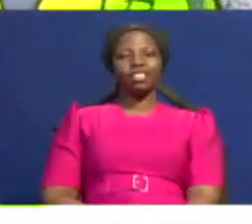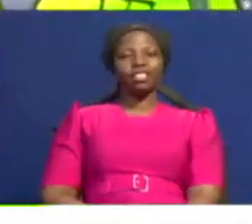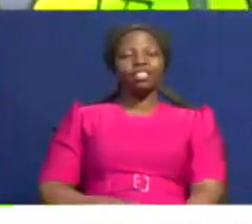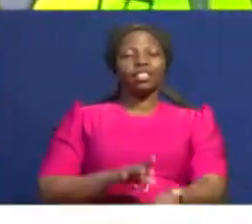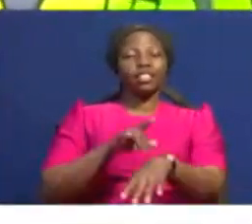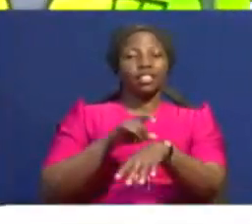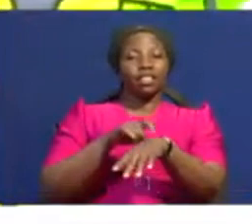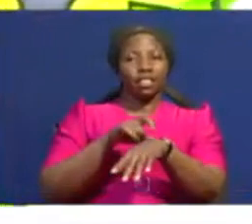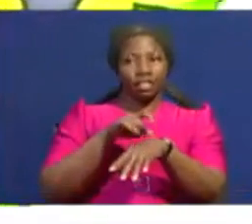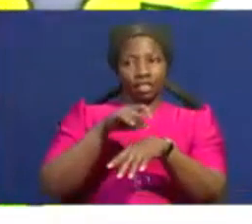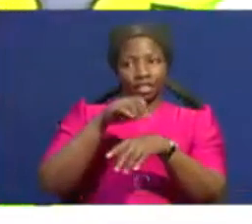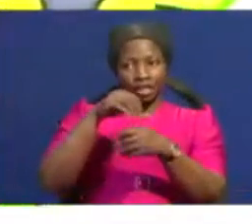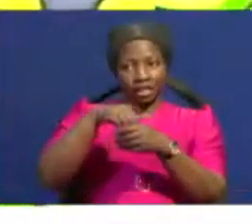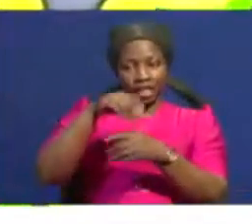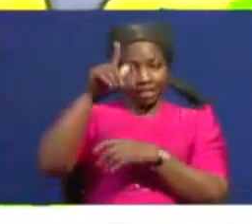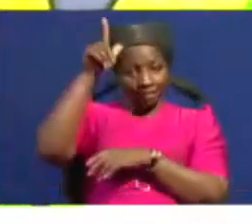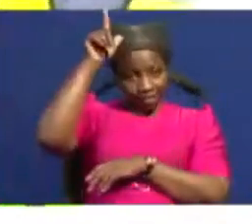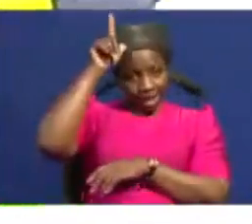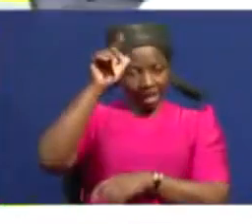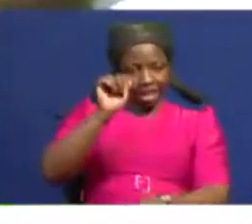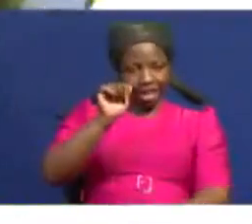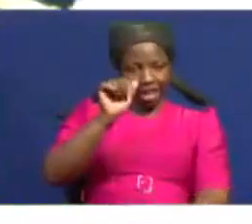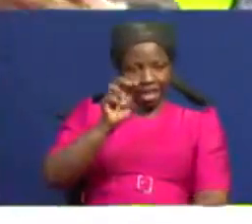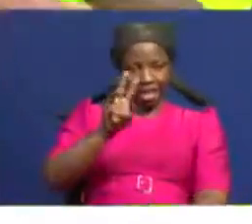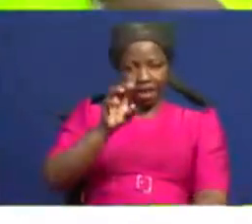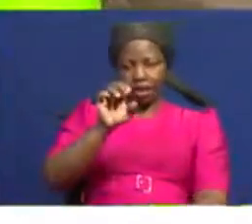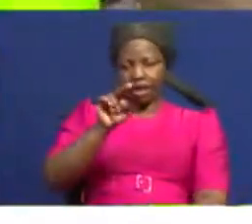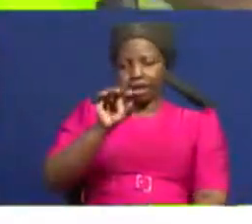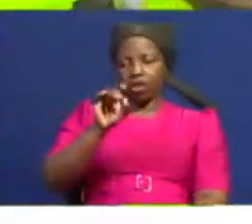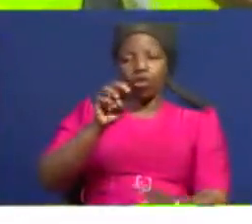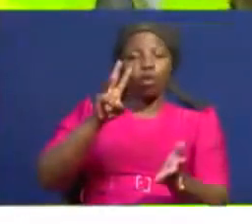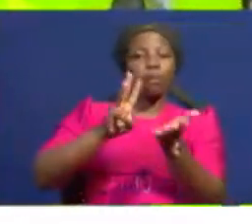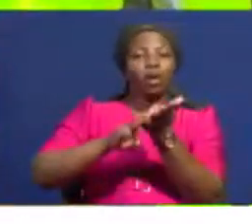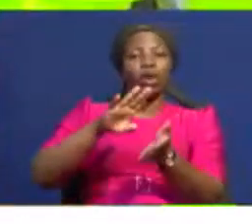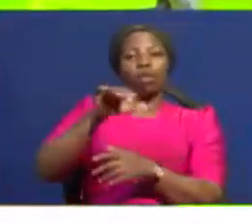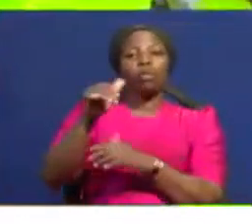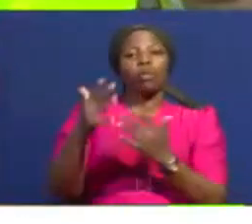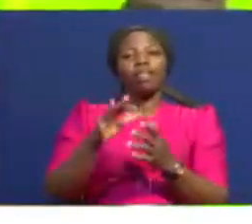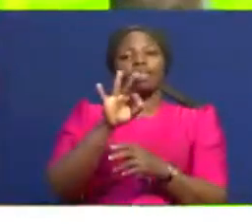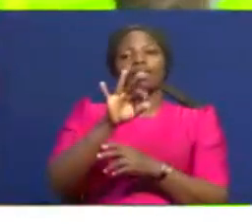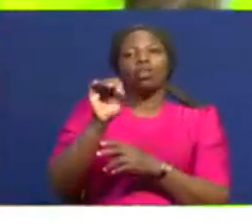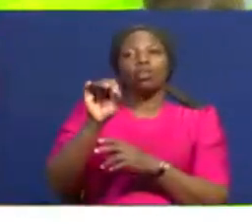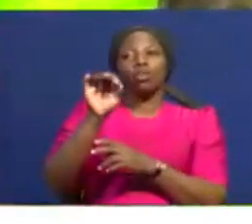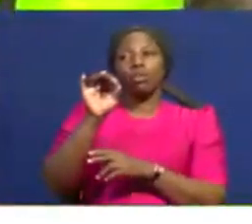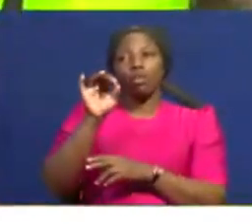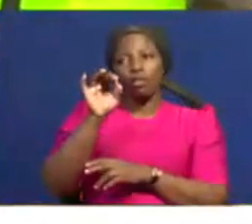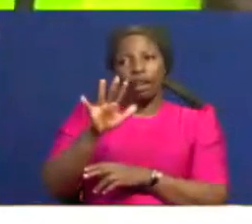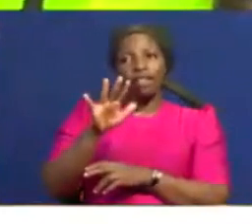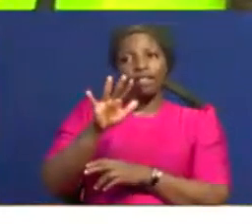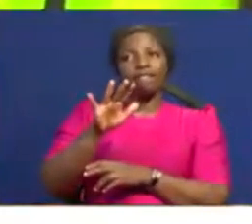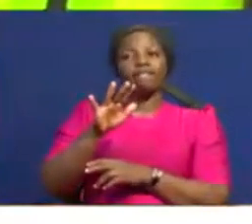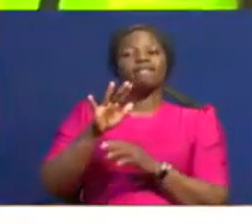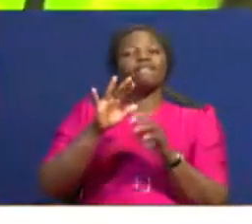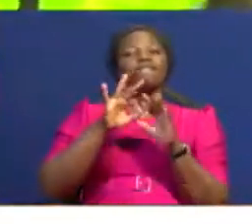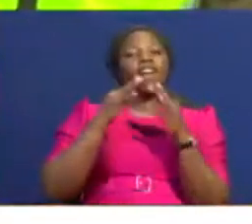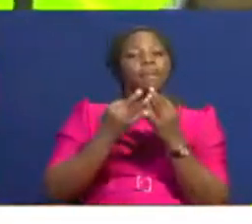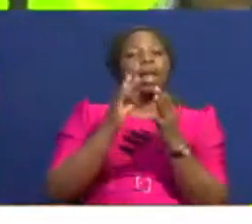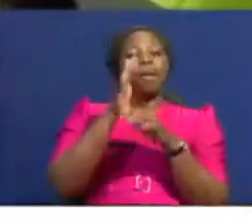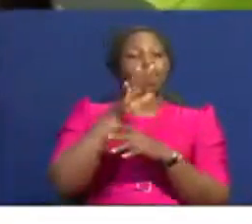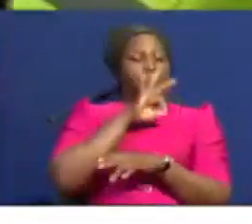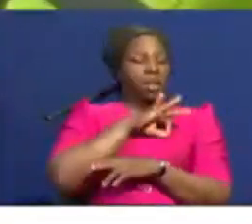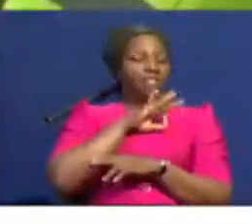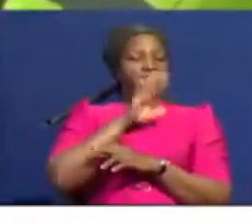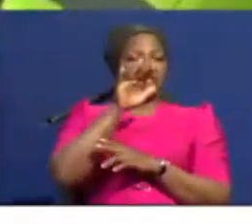Speaking in Nyamchodre village, Awendo in Migori County, where 305 households are set to benefit from last-mile